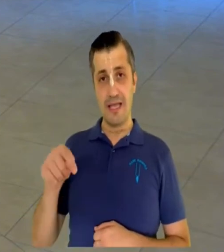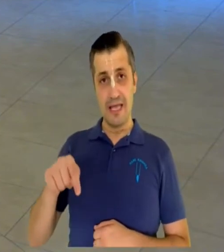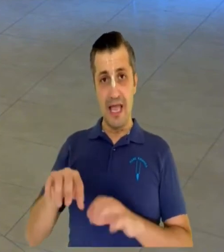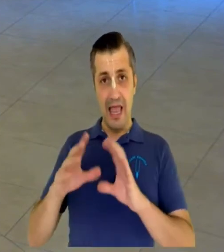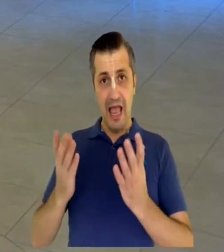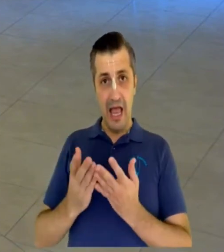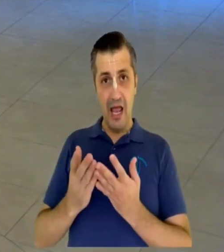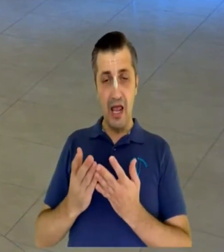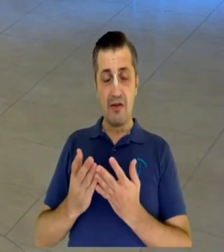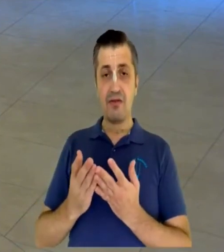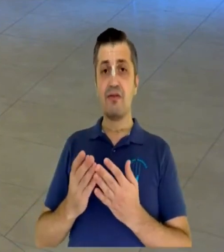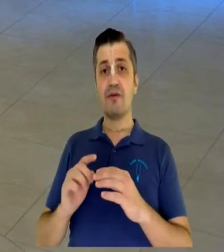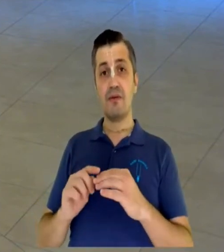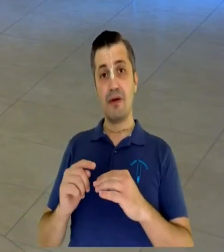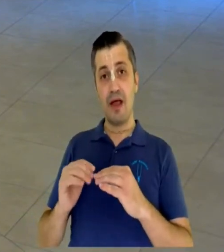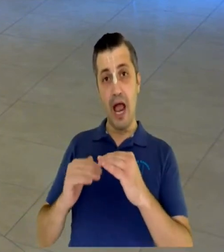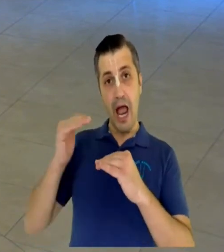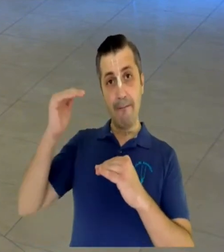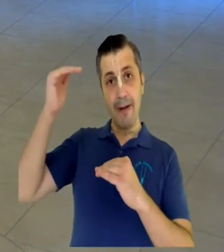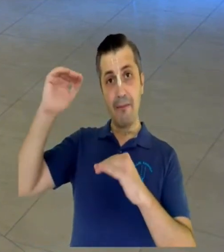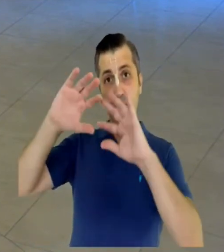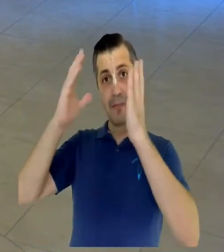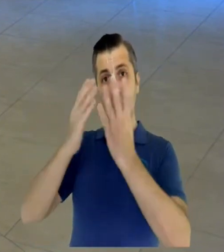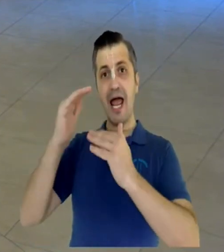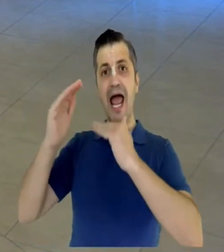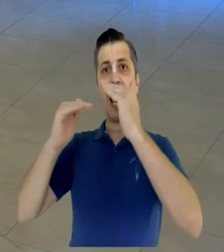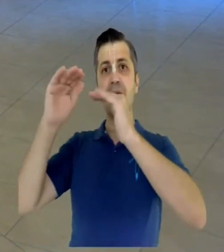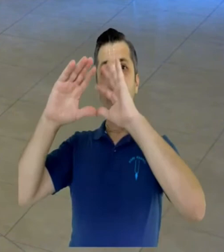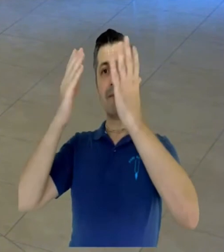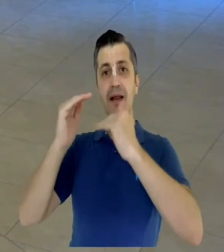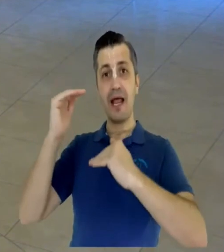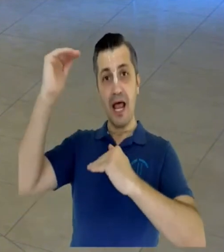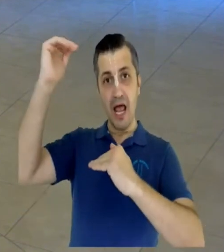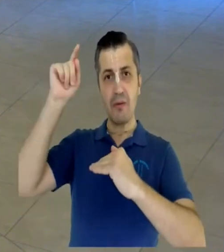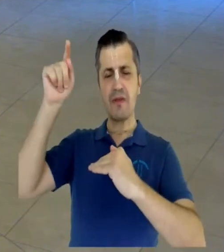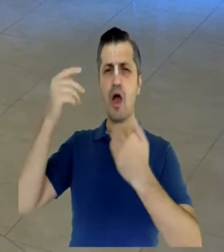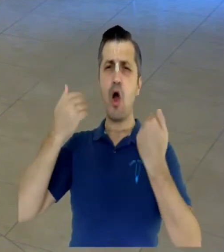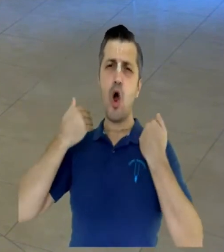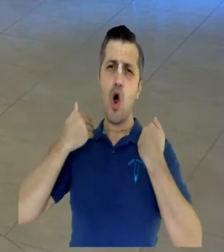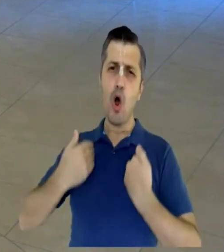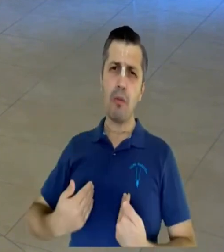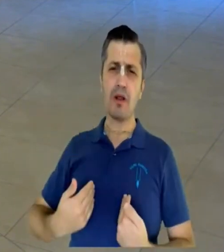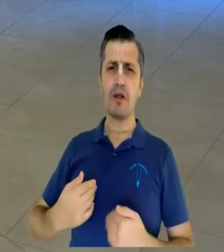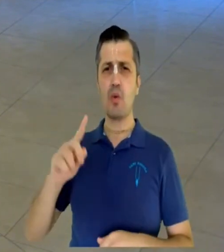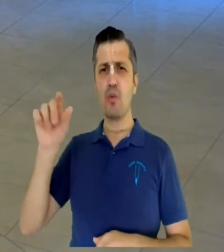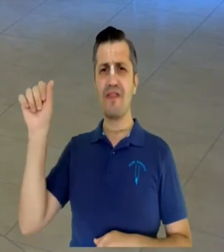more opulent, but it's also because of the nature of the heavenly